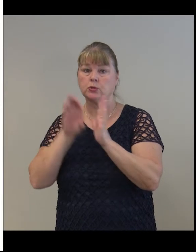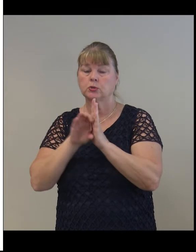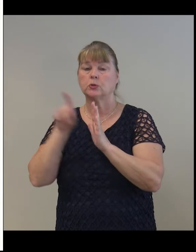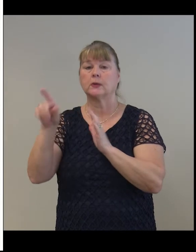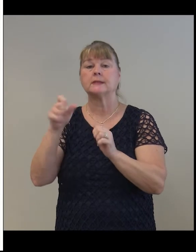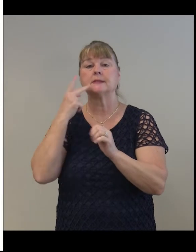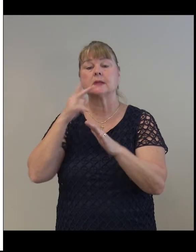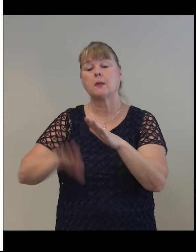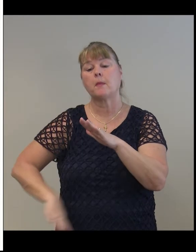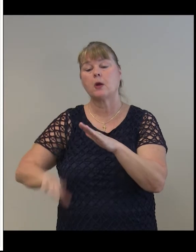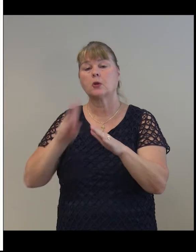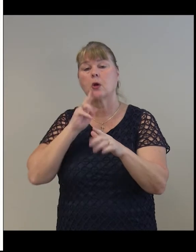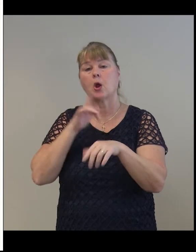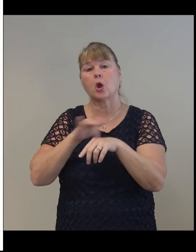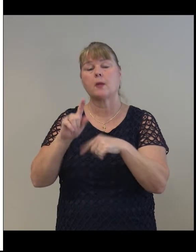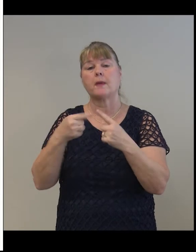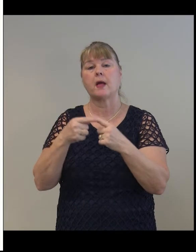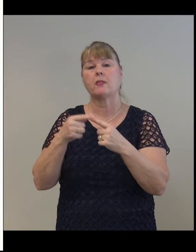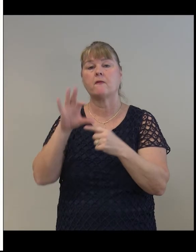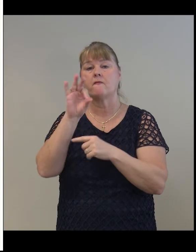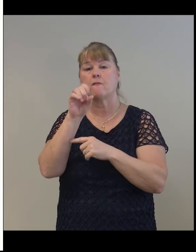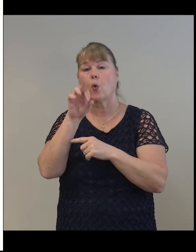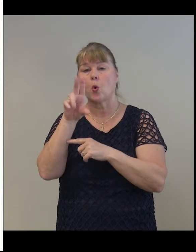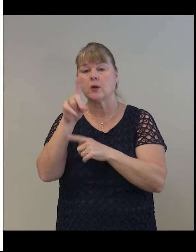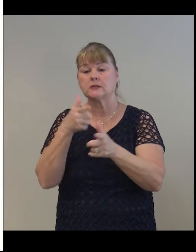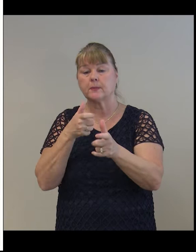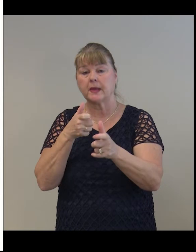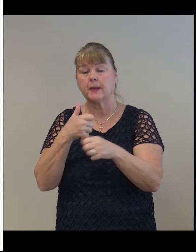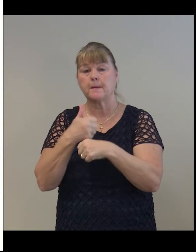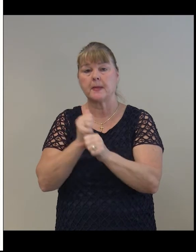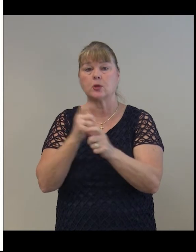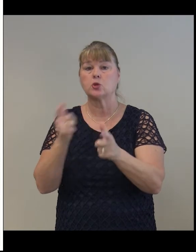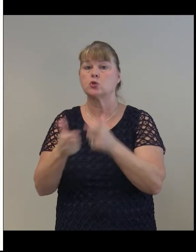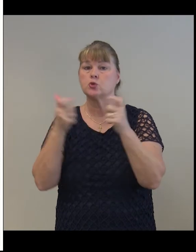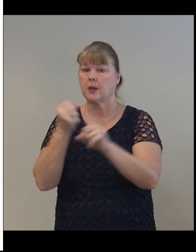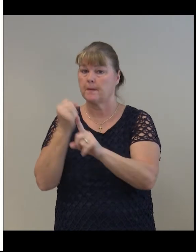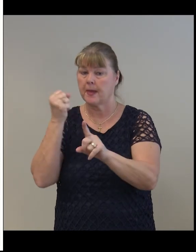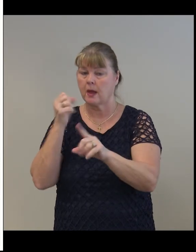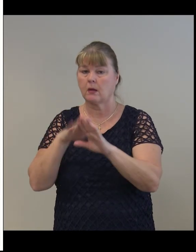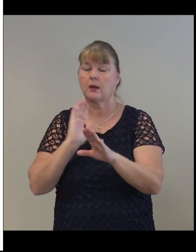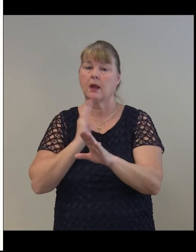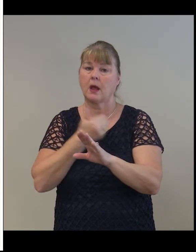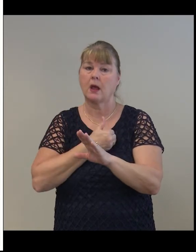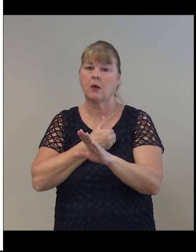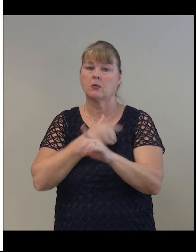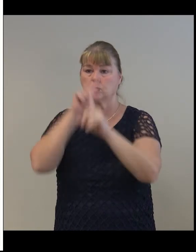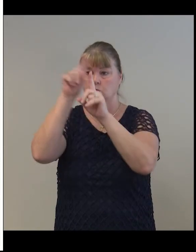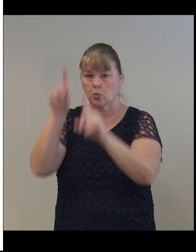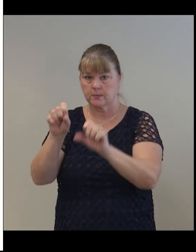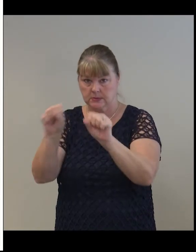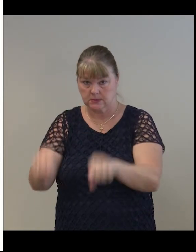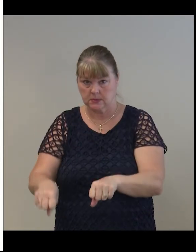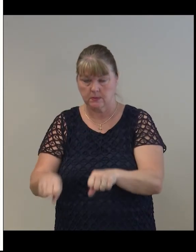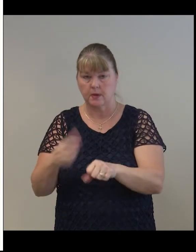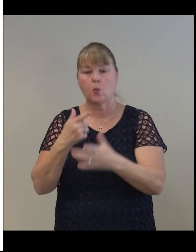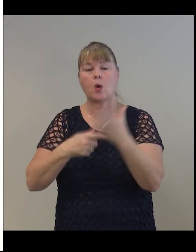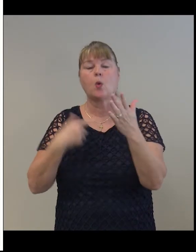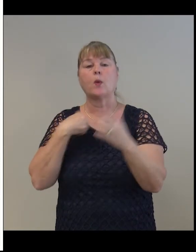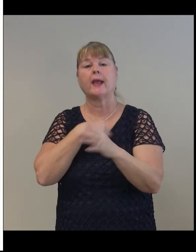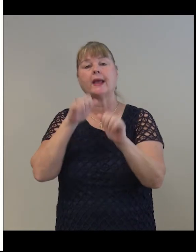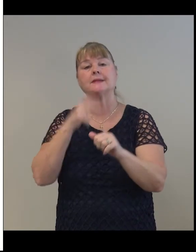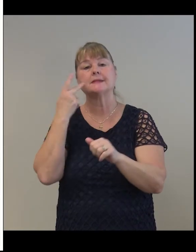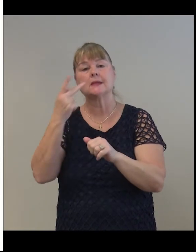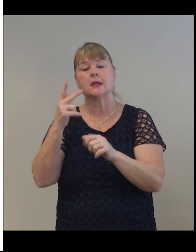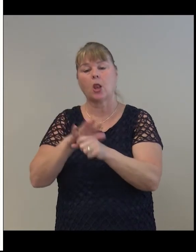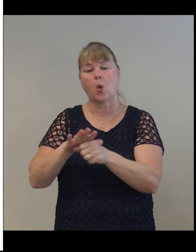those at the bottom. So we talked earlier about how the forward speed makes a huge impact on our storm system and